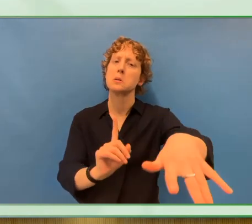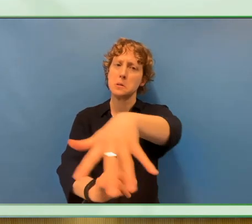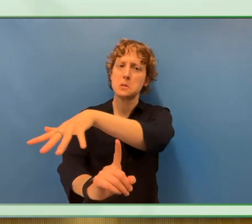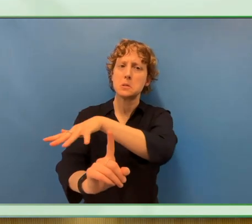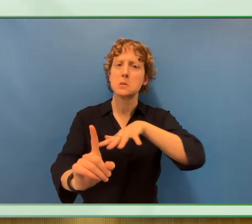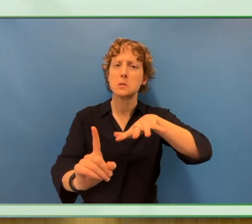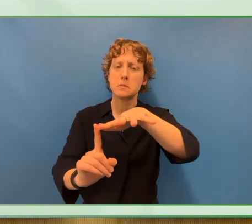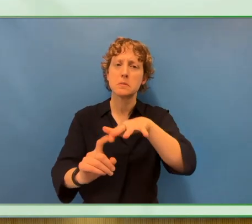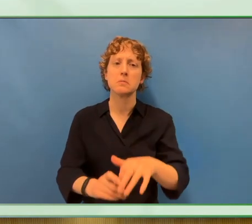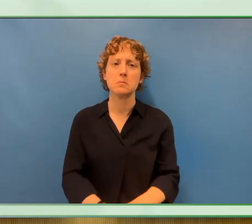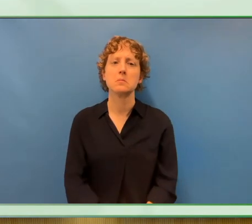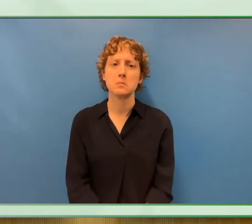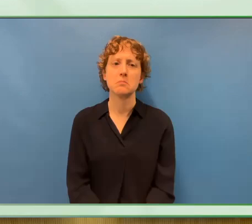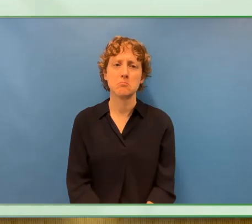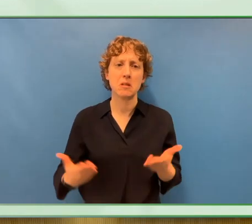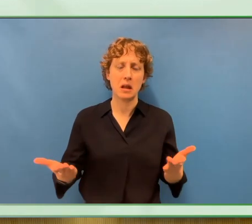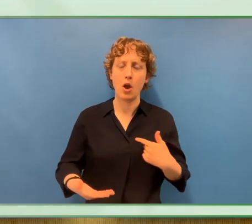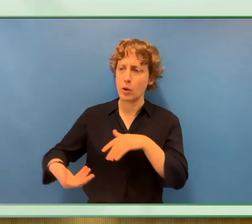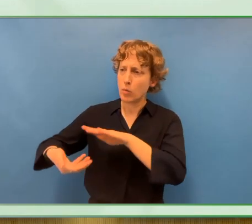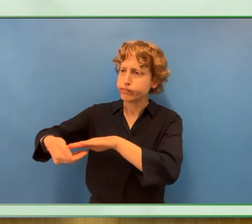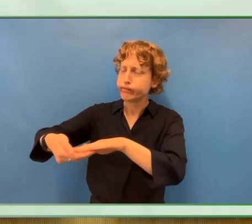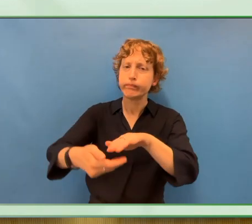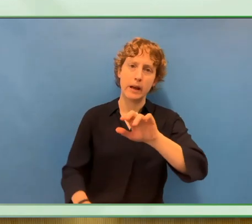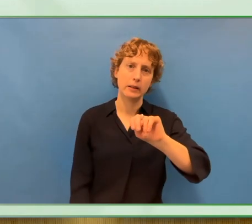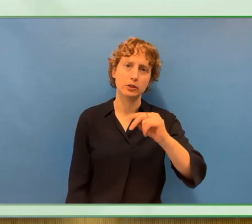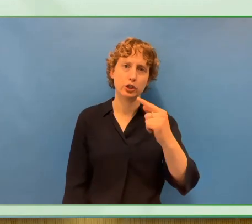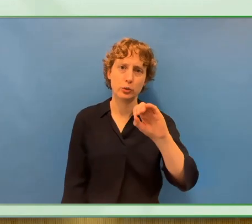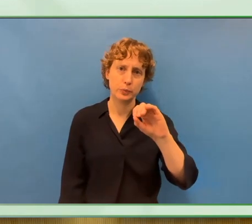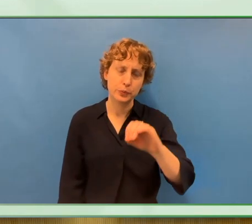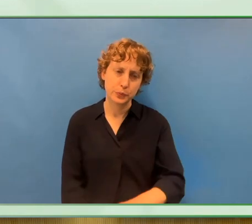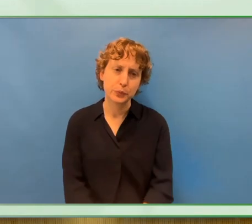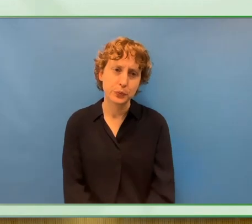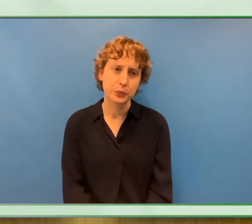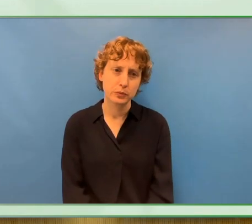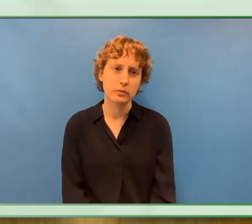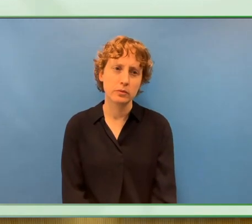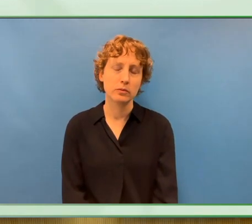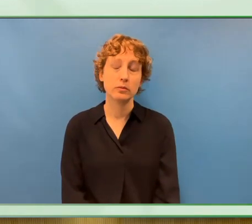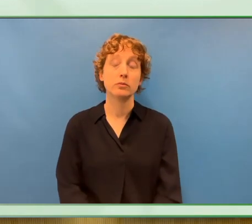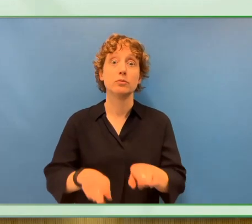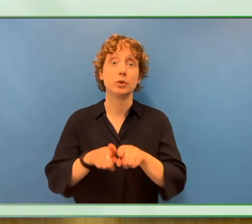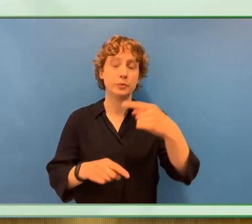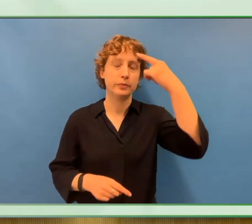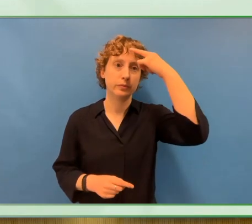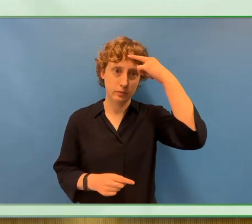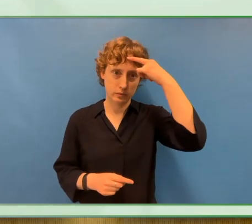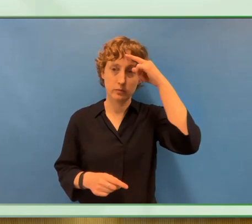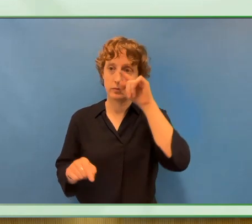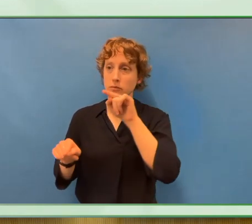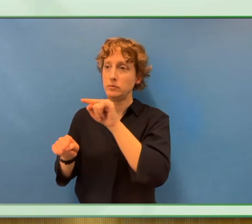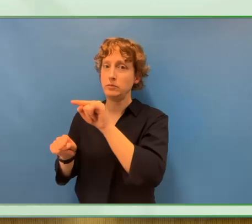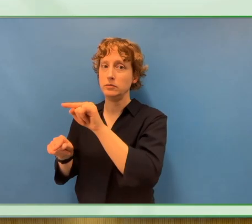with NGOs. Don't forget, the other thing is make connections with those who put the money into the companies